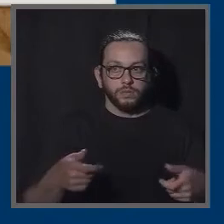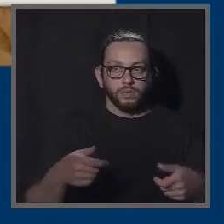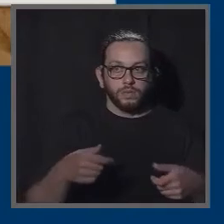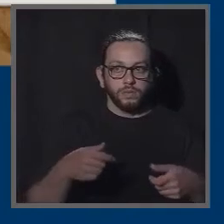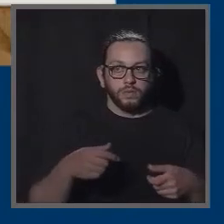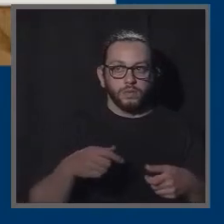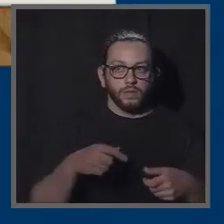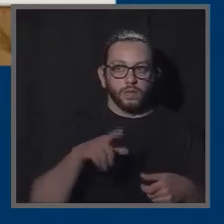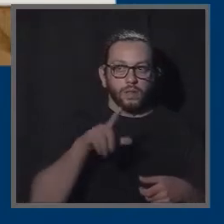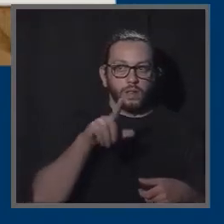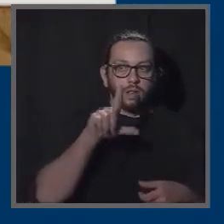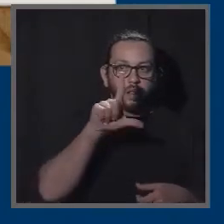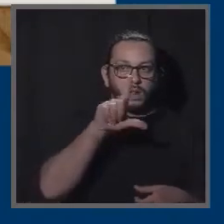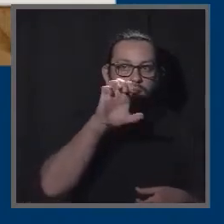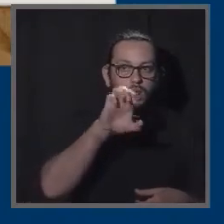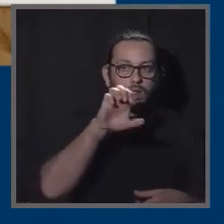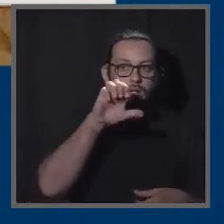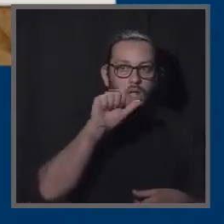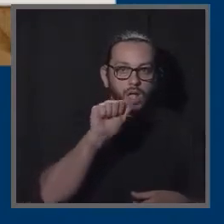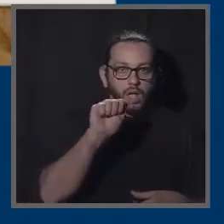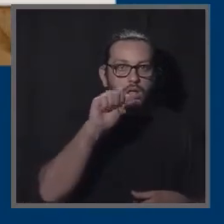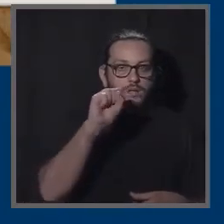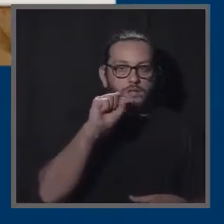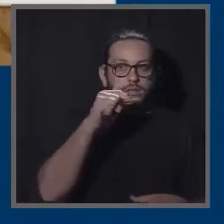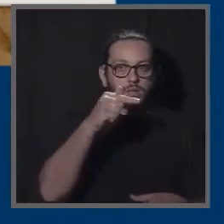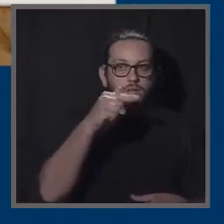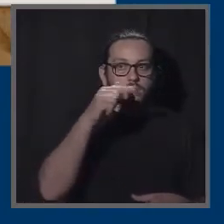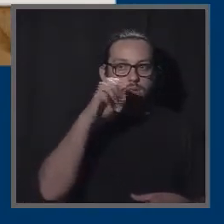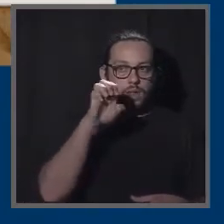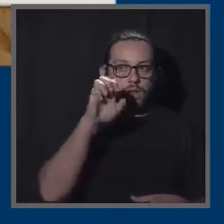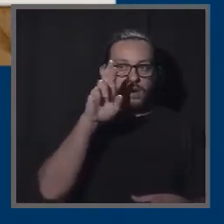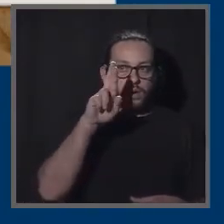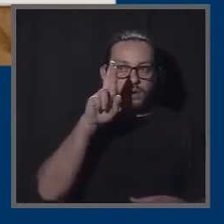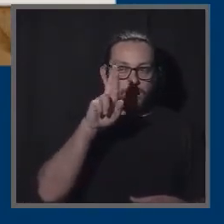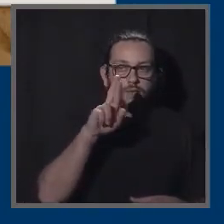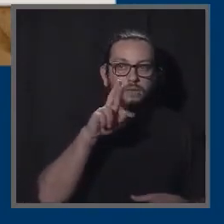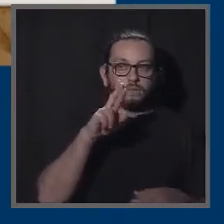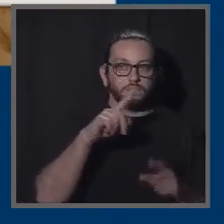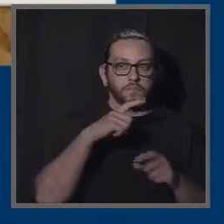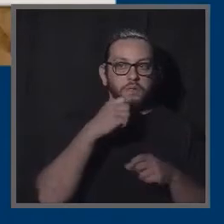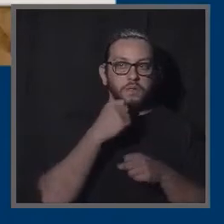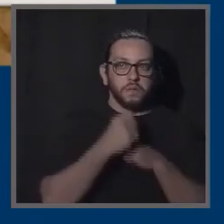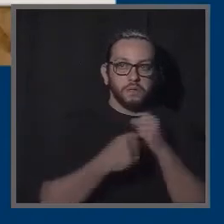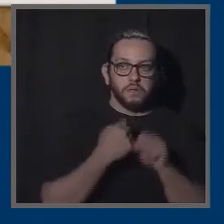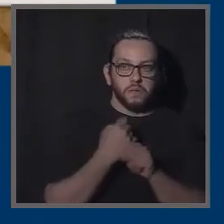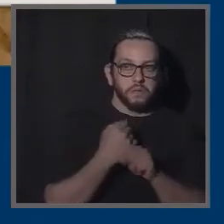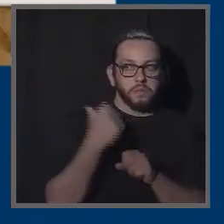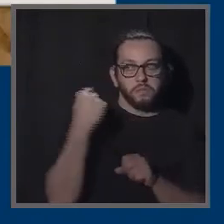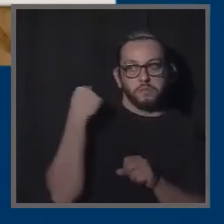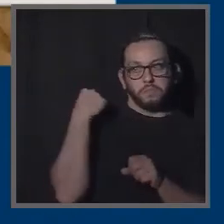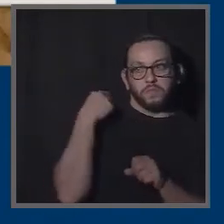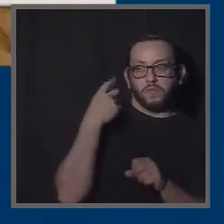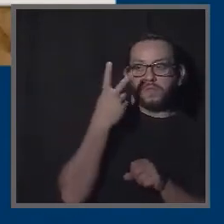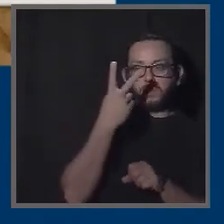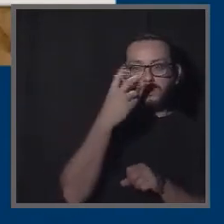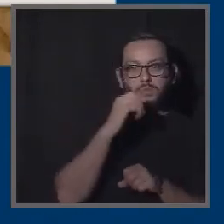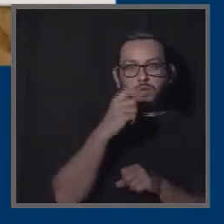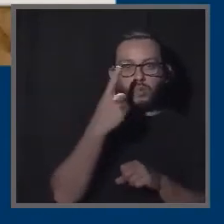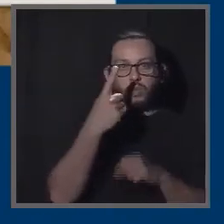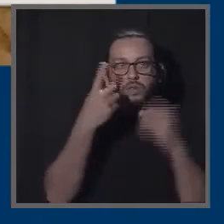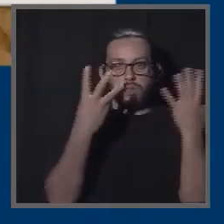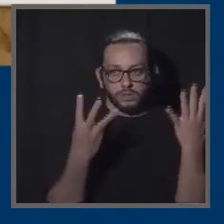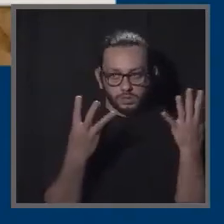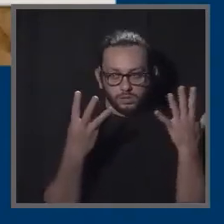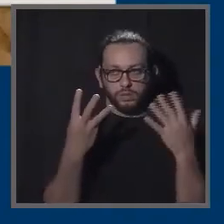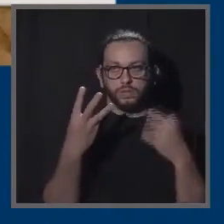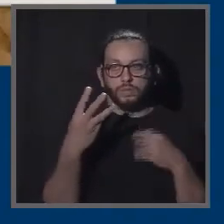2018 about the role of care in the creative industries. And some of my own writing that you can see in these